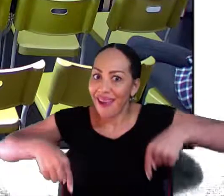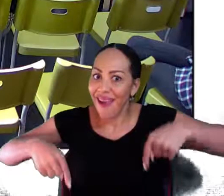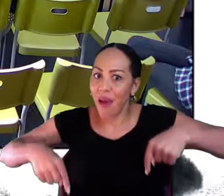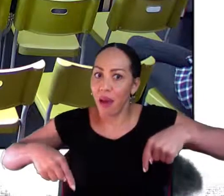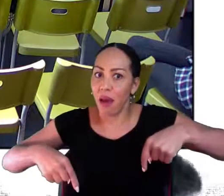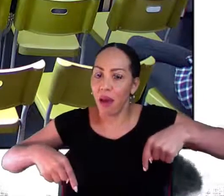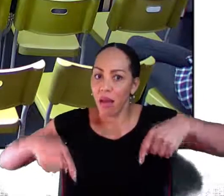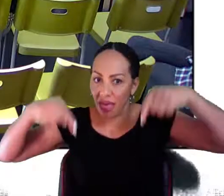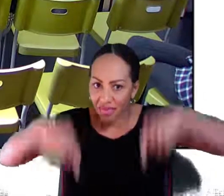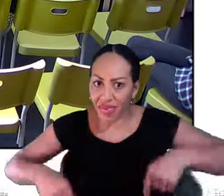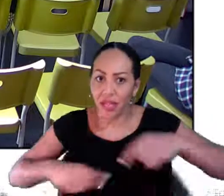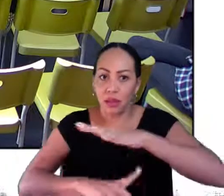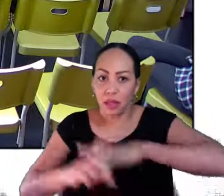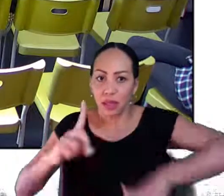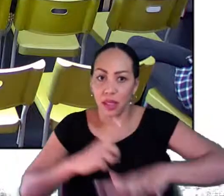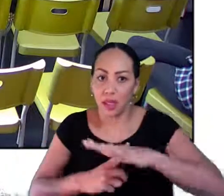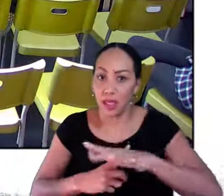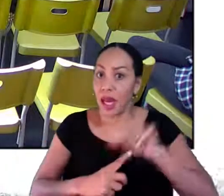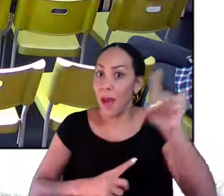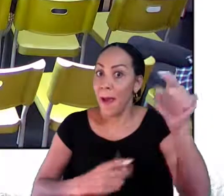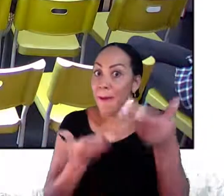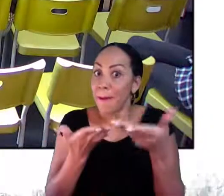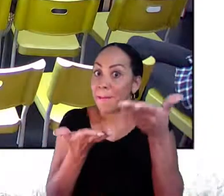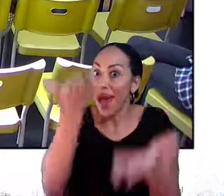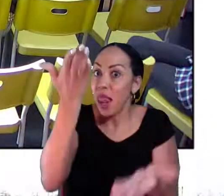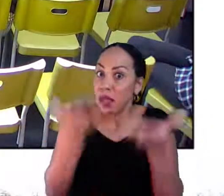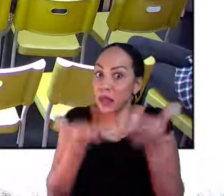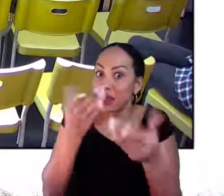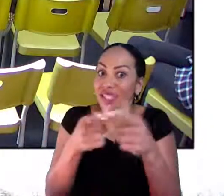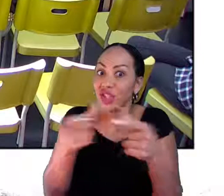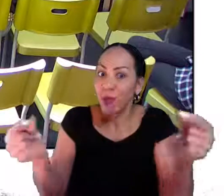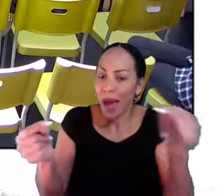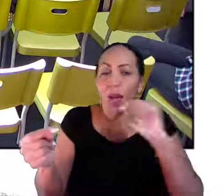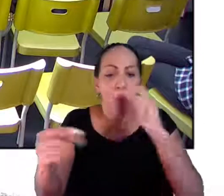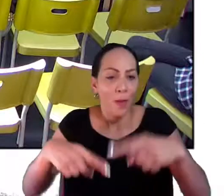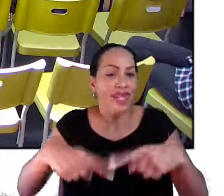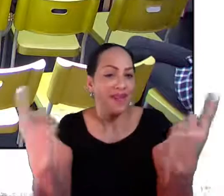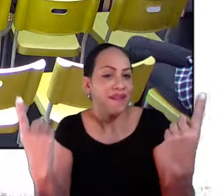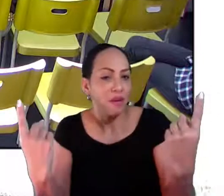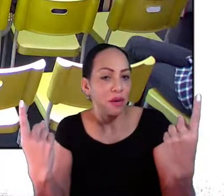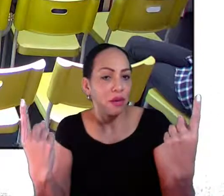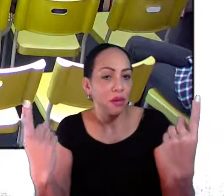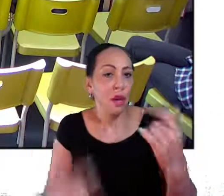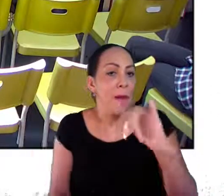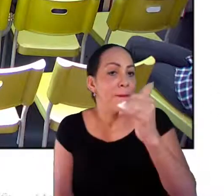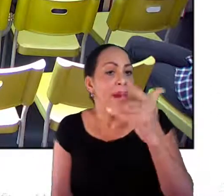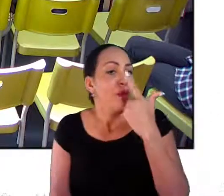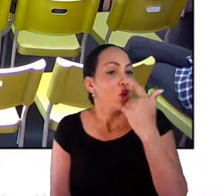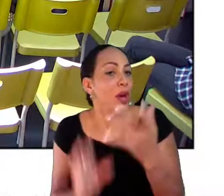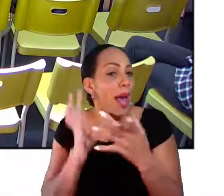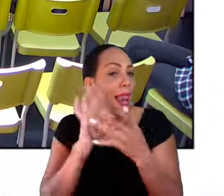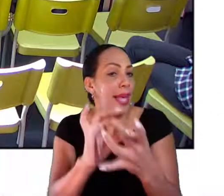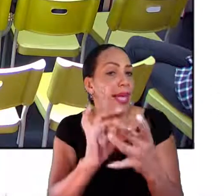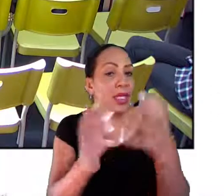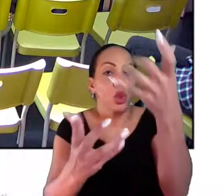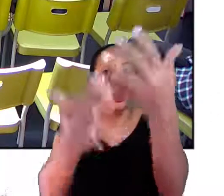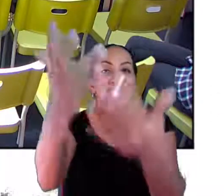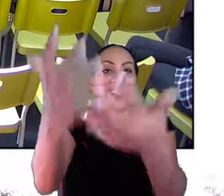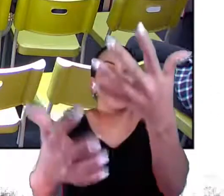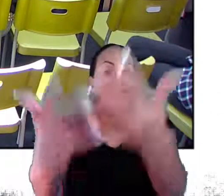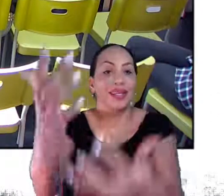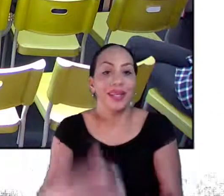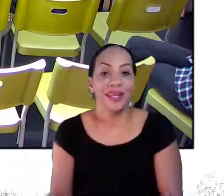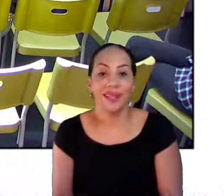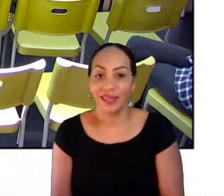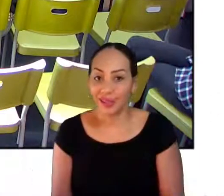might mean there will mean something different to what it is here. You could try and pin it to some statistics, but then it's